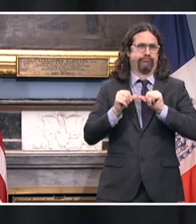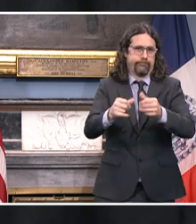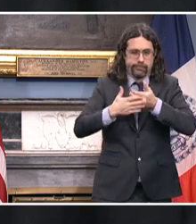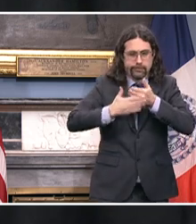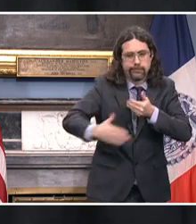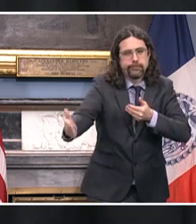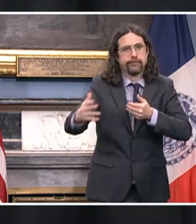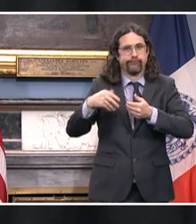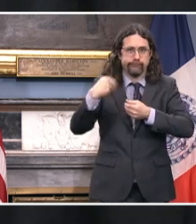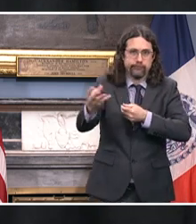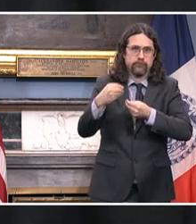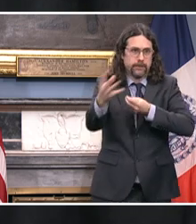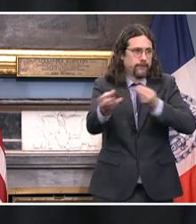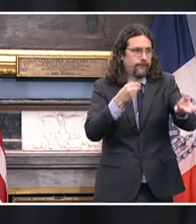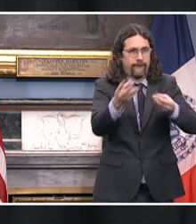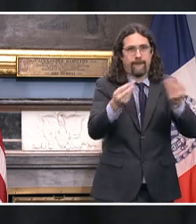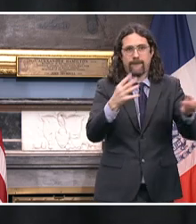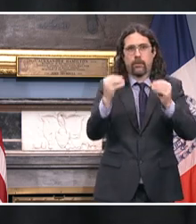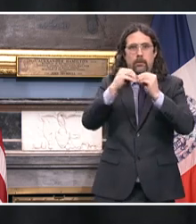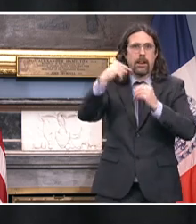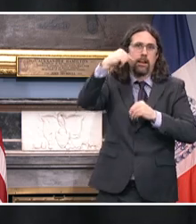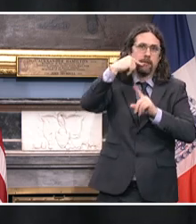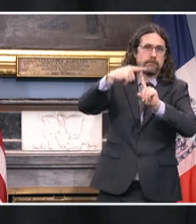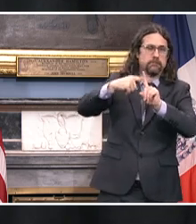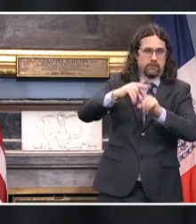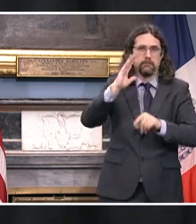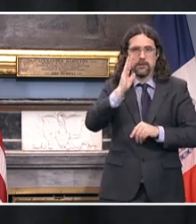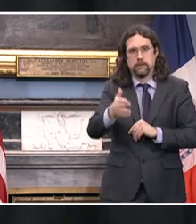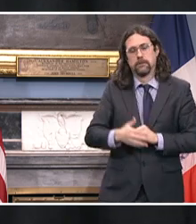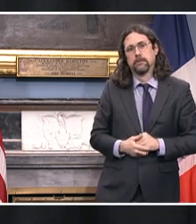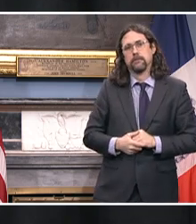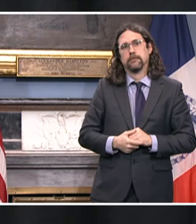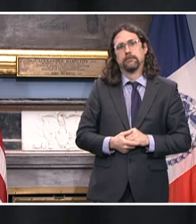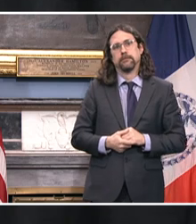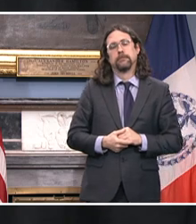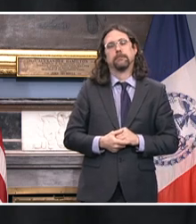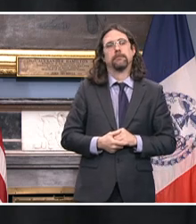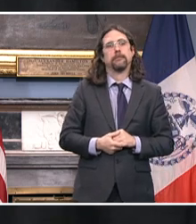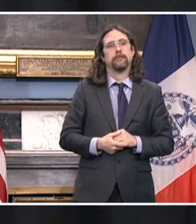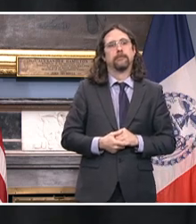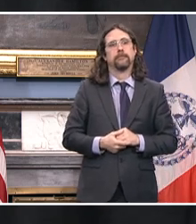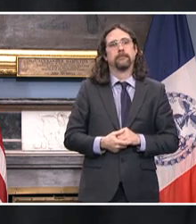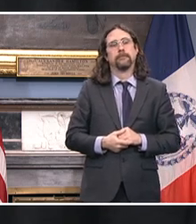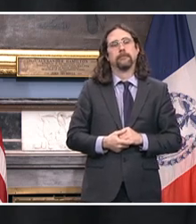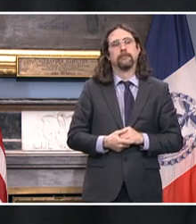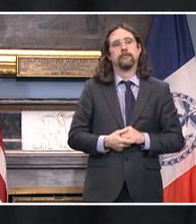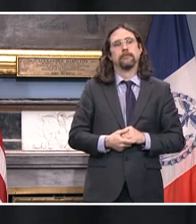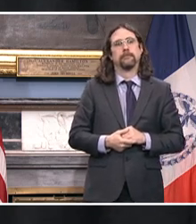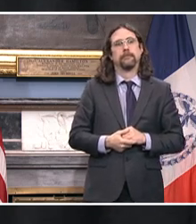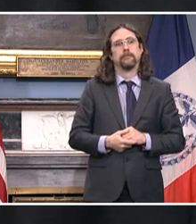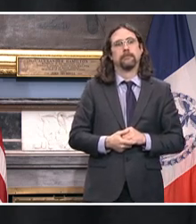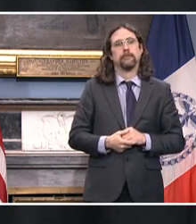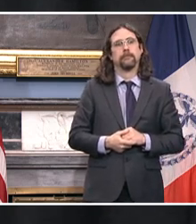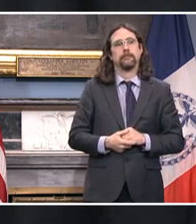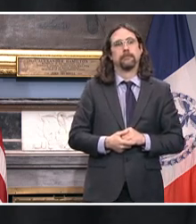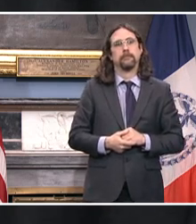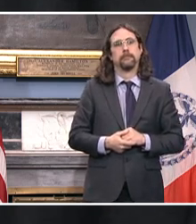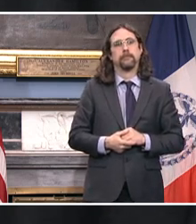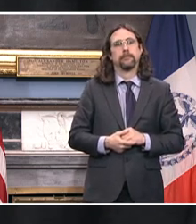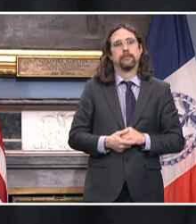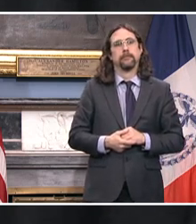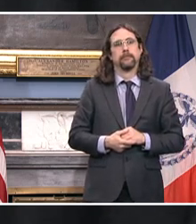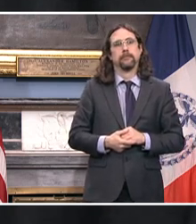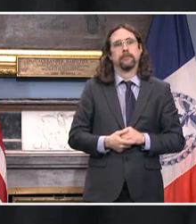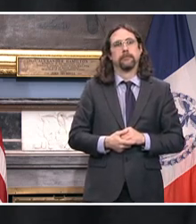One other point, and this is about, I've talked about the way the coronavirus attacks our health,